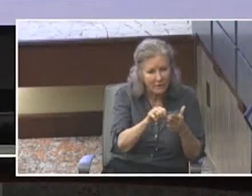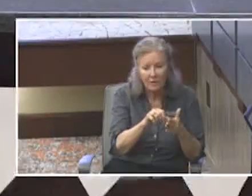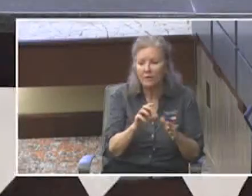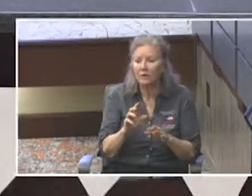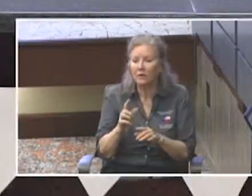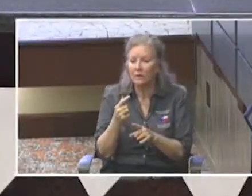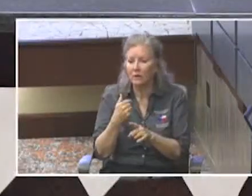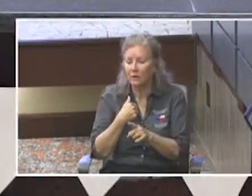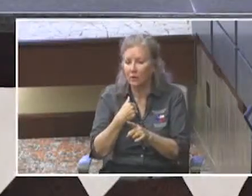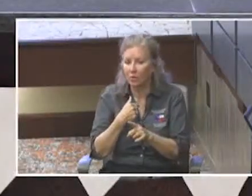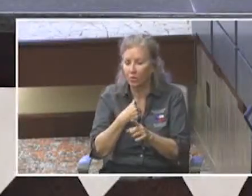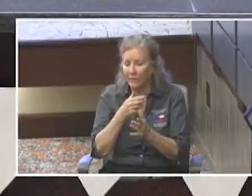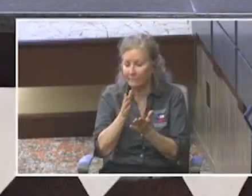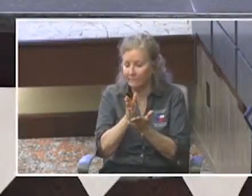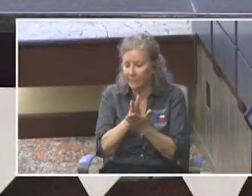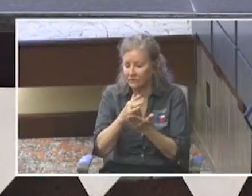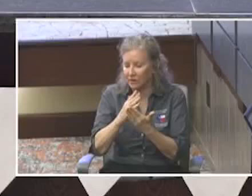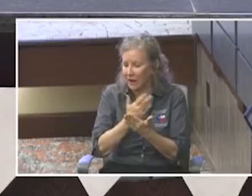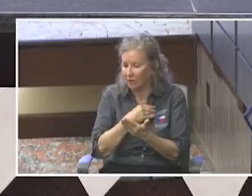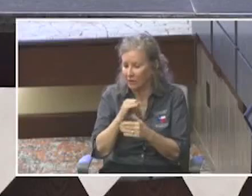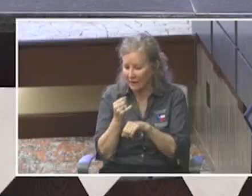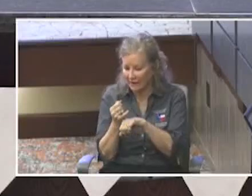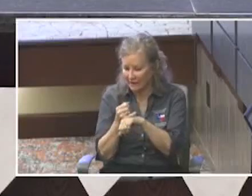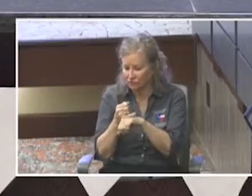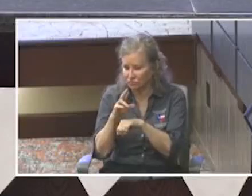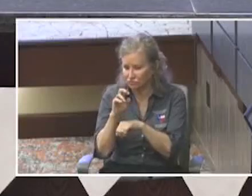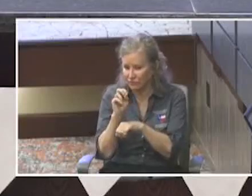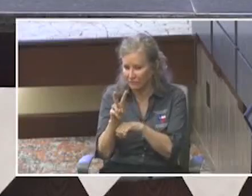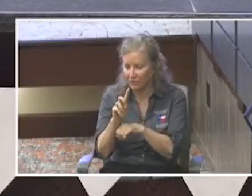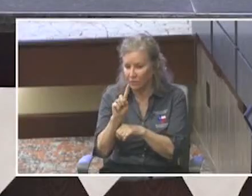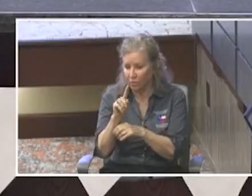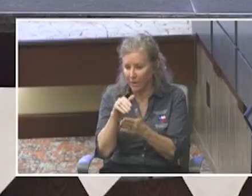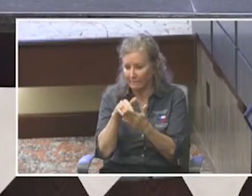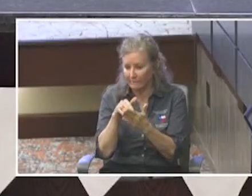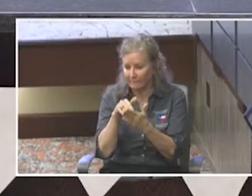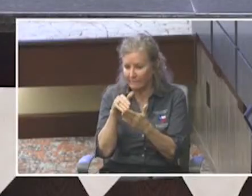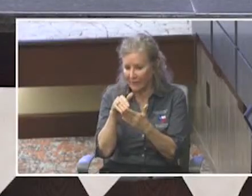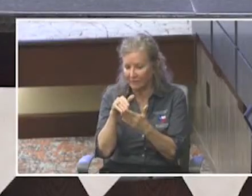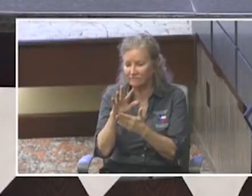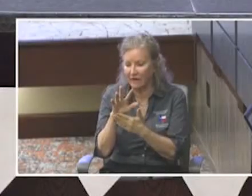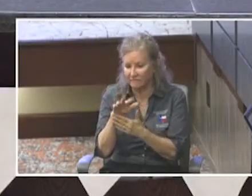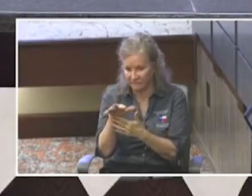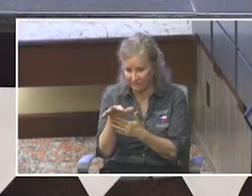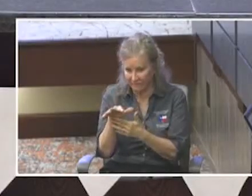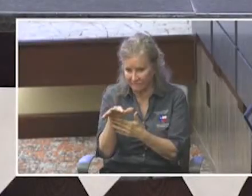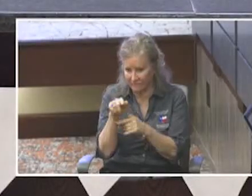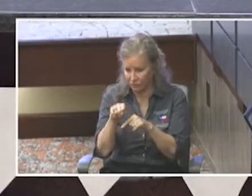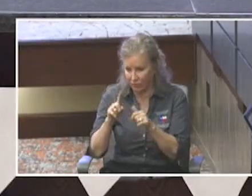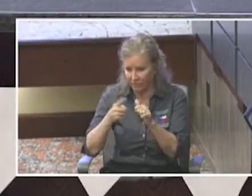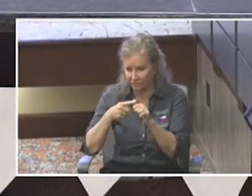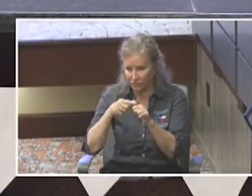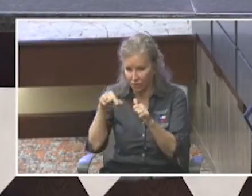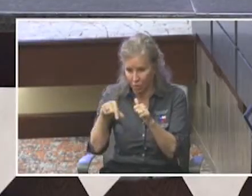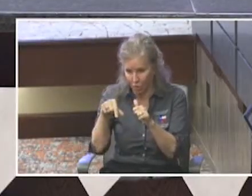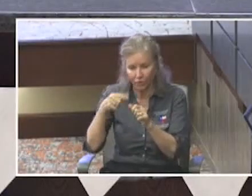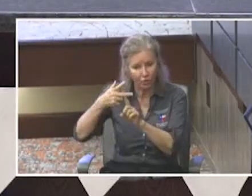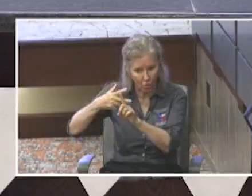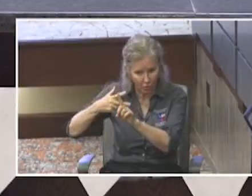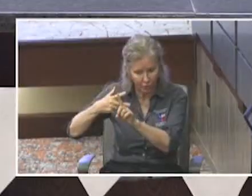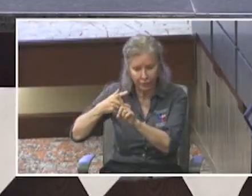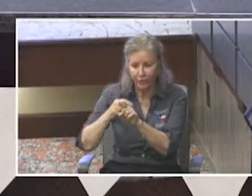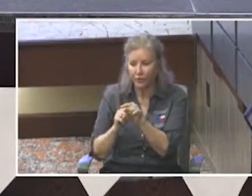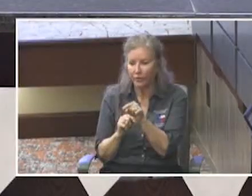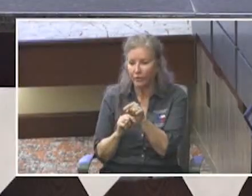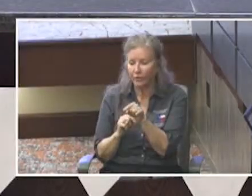budgeted our interest revenue at $1,555,000 through the first quarter, and we clearly